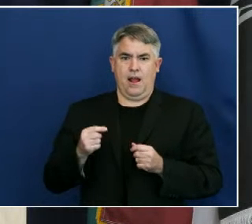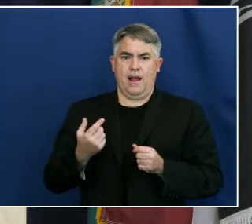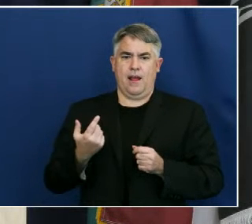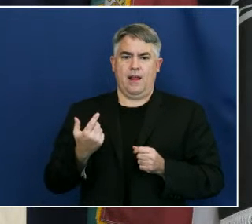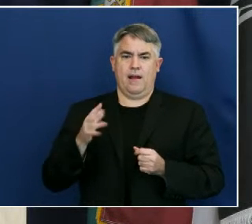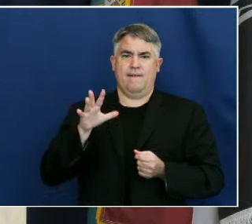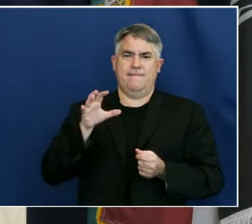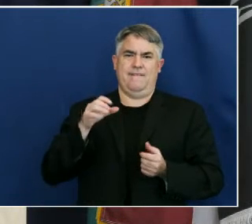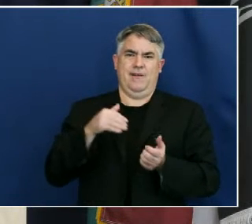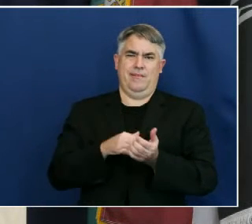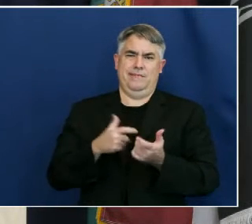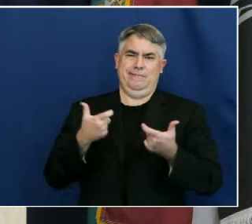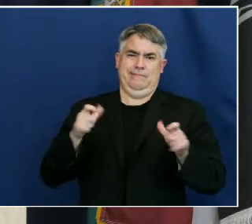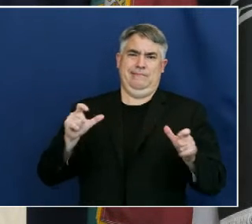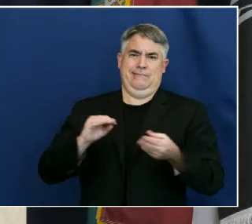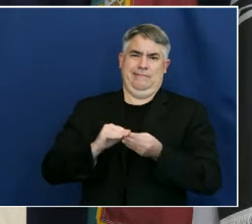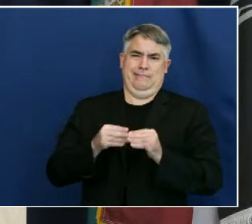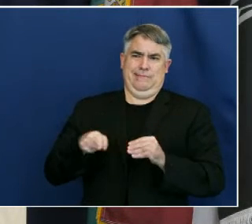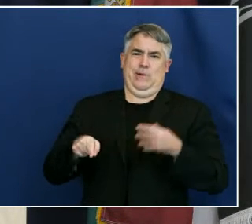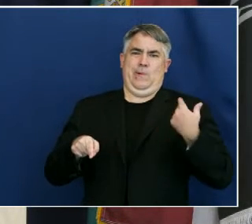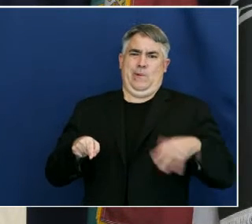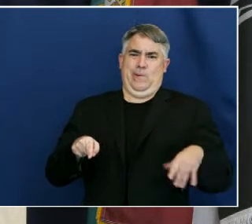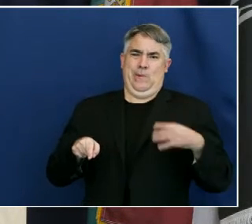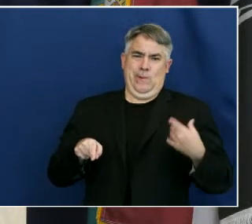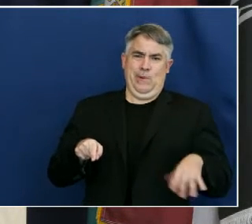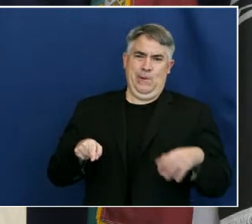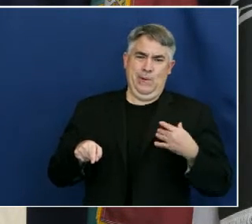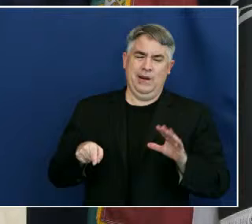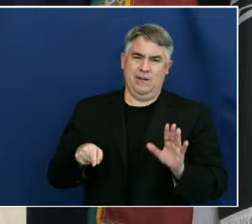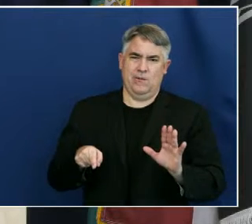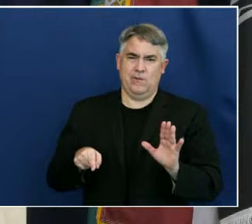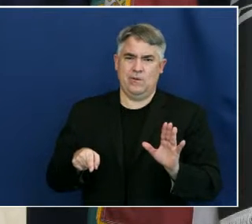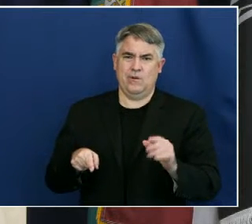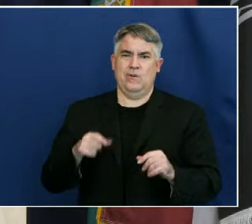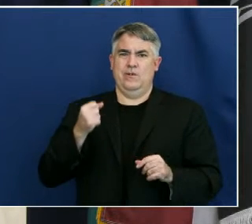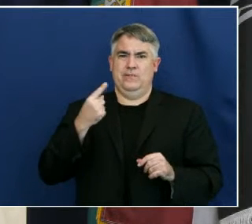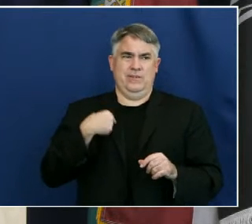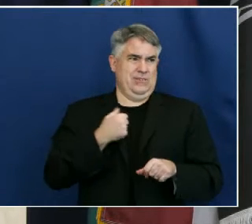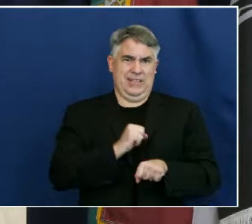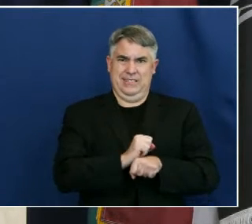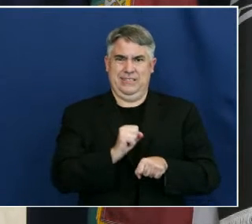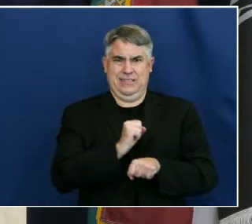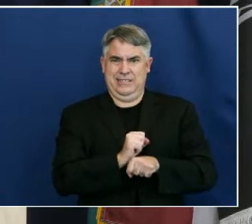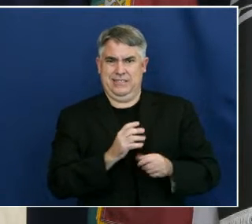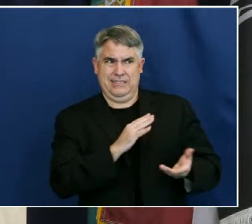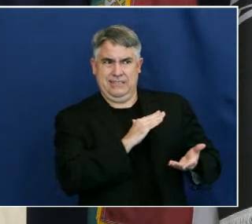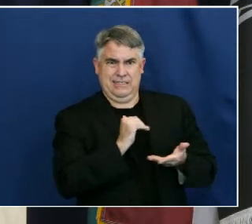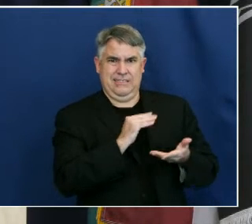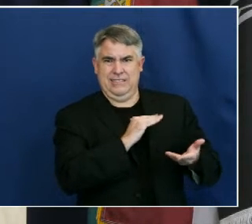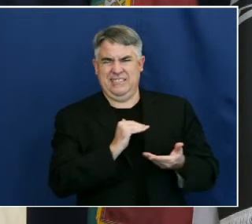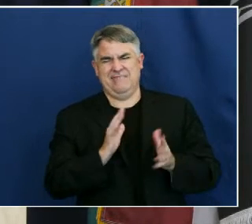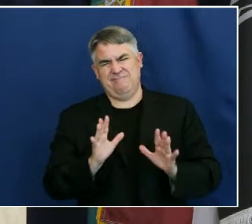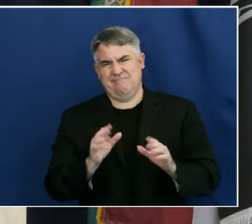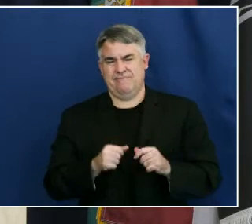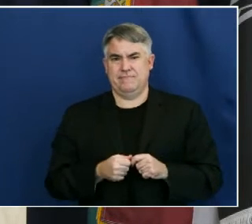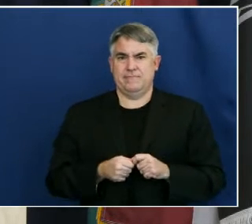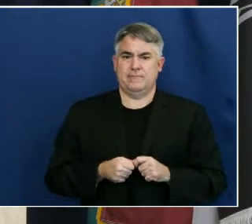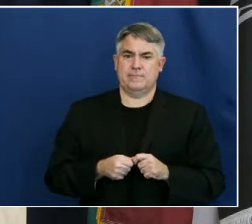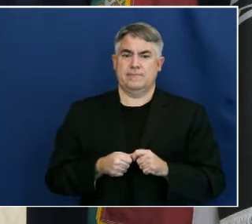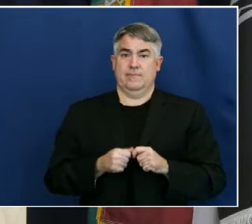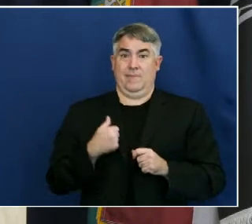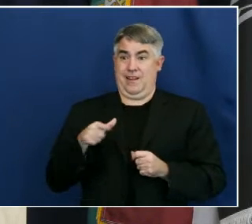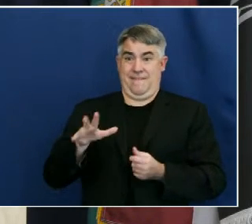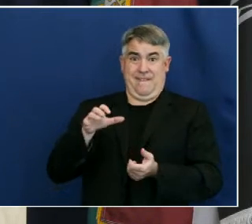tiers, there's about 500,000 folks that fall into these three buckets. There will not be 500,000 appointments available on